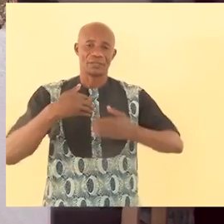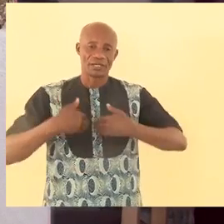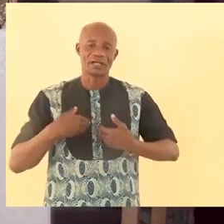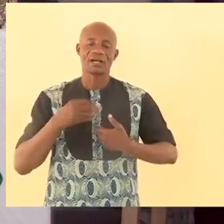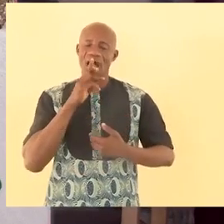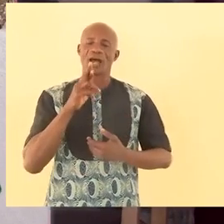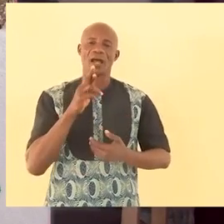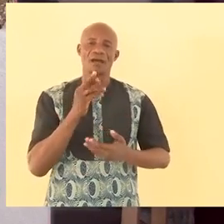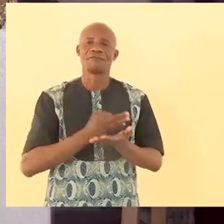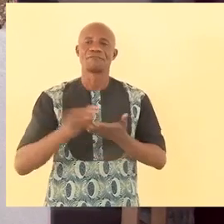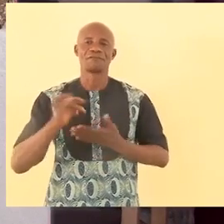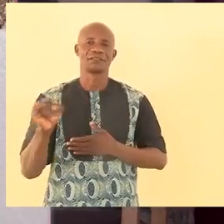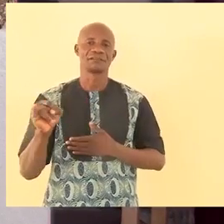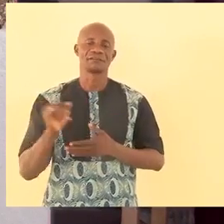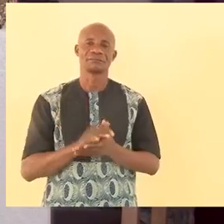We are failing.